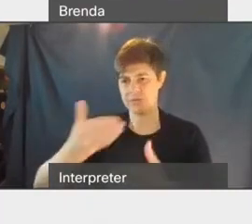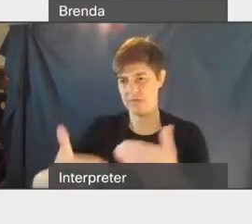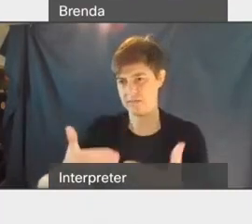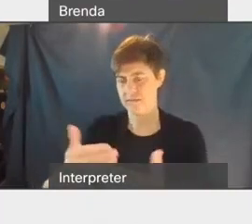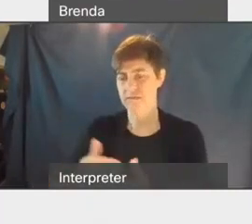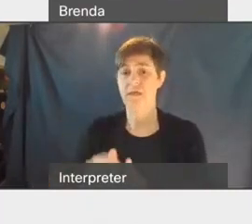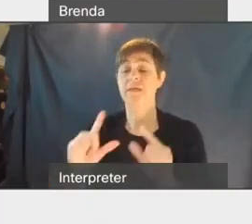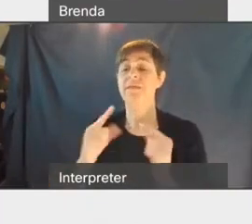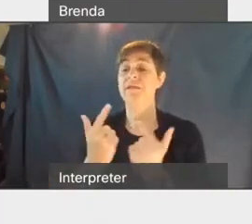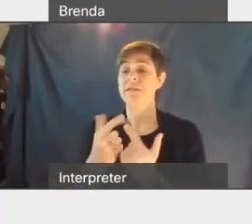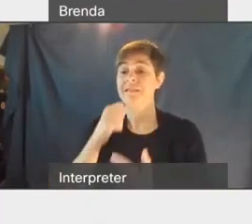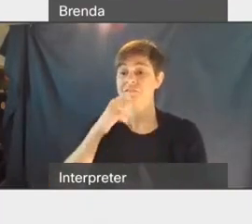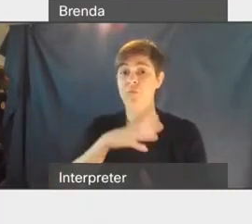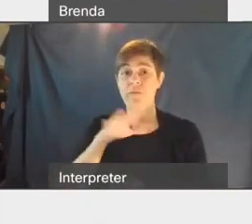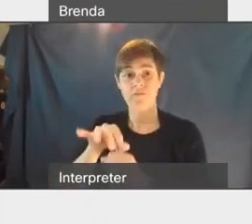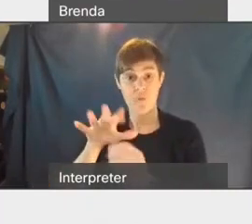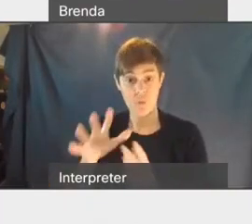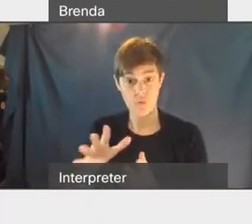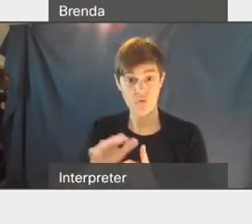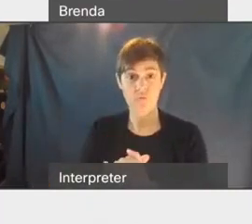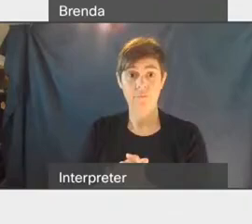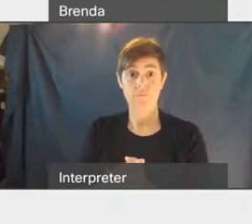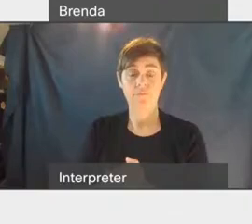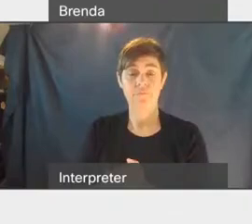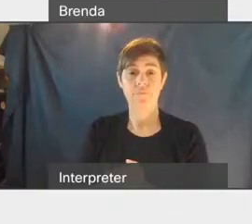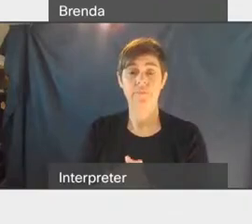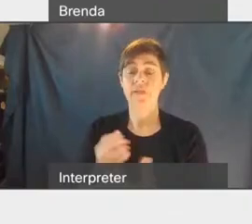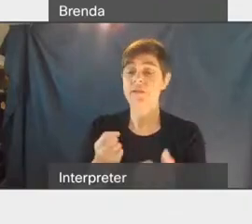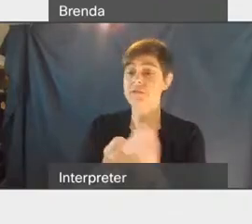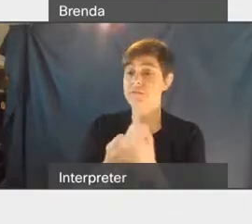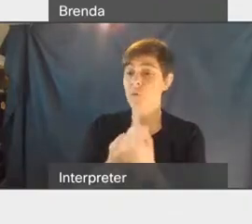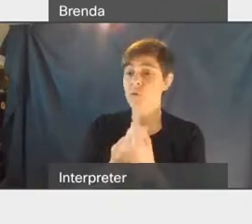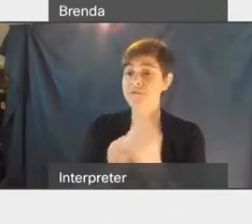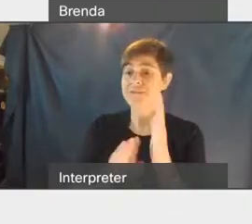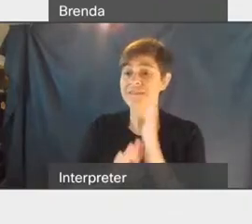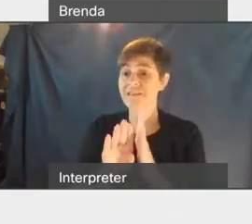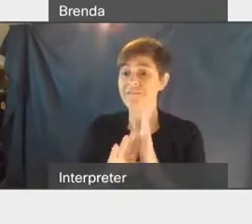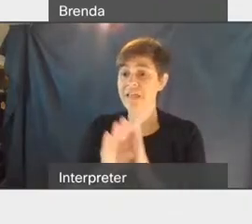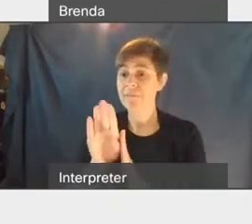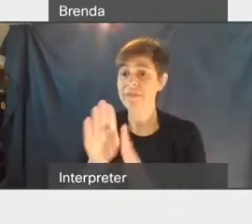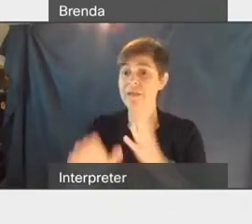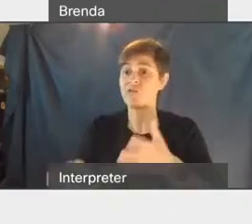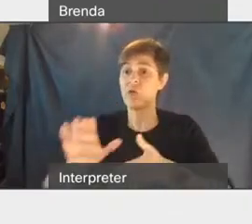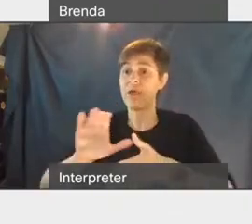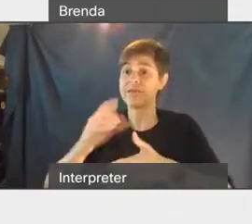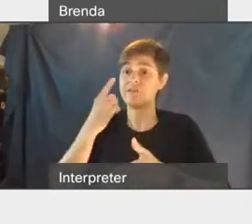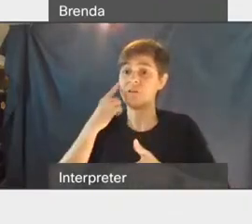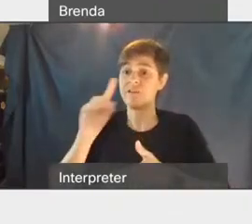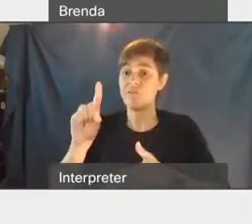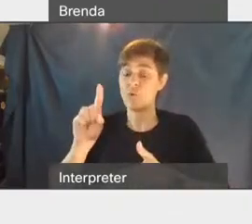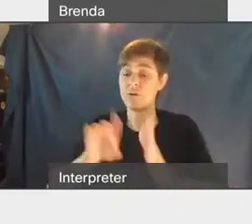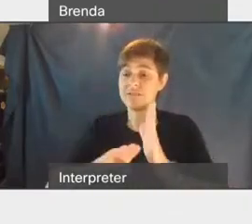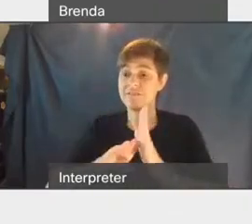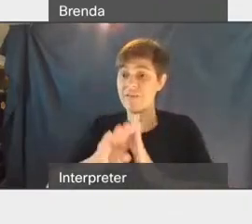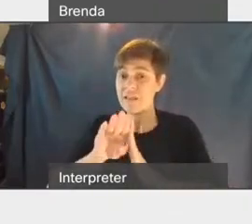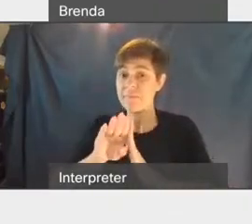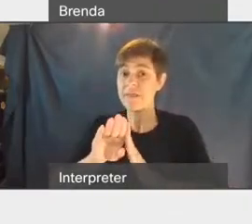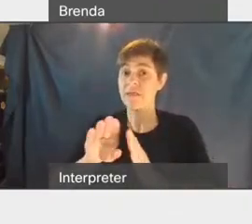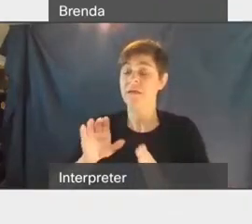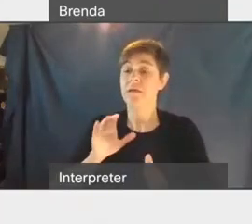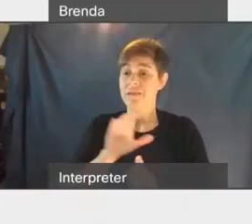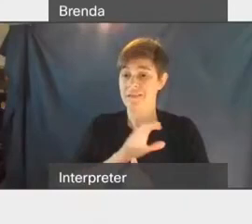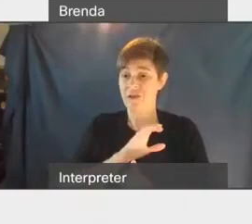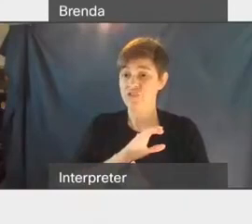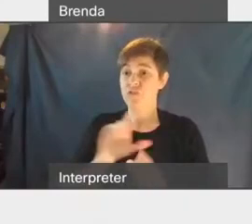of Manhattan and Riley County supports developing guidelines and criteria for forming congressional and legislative